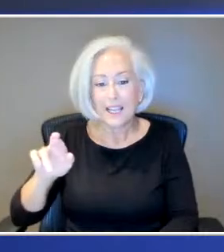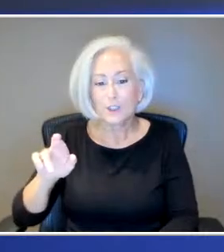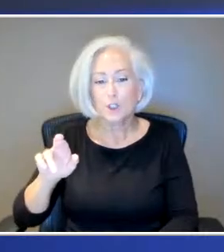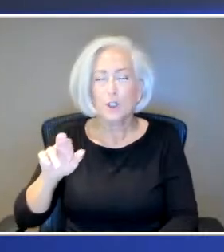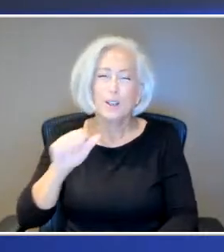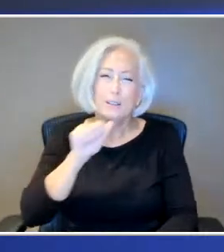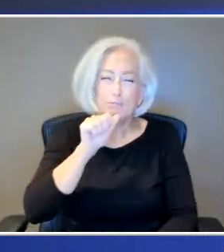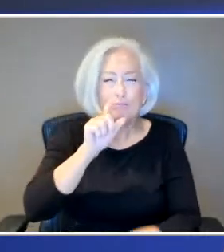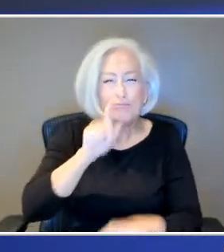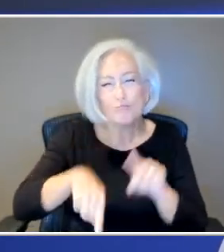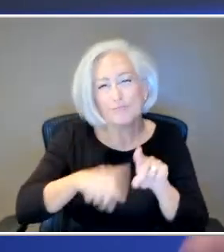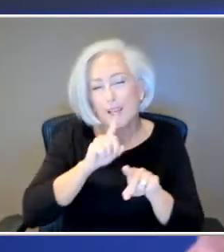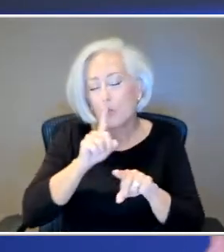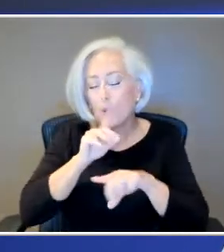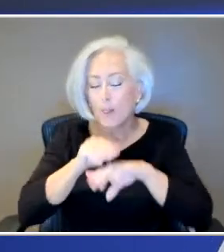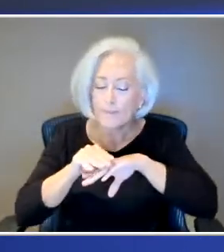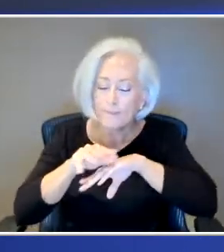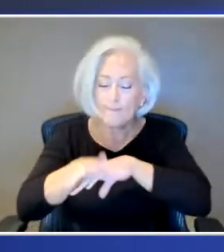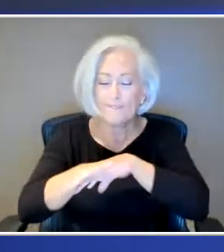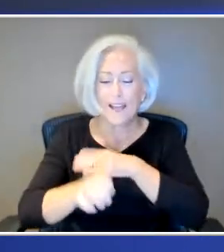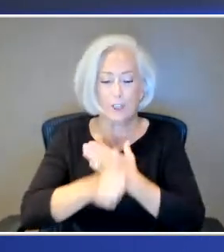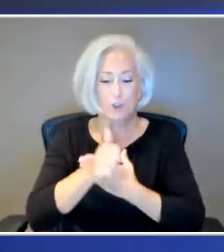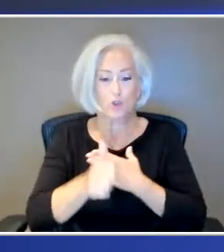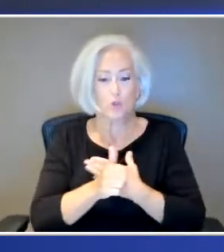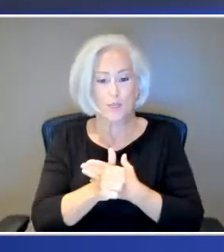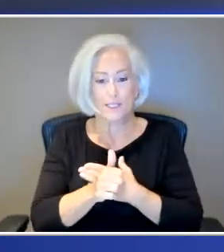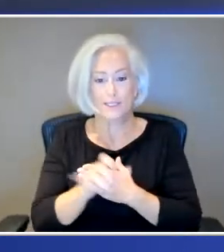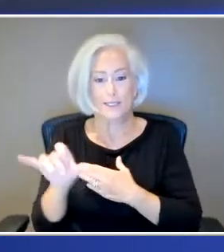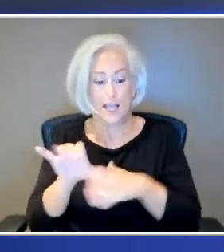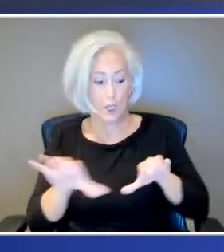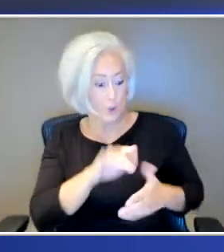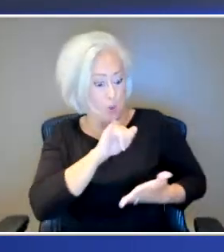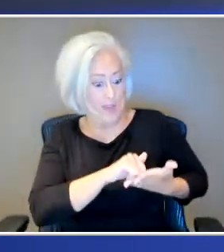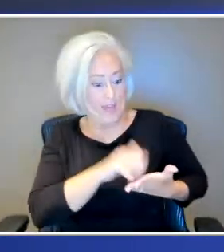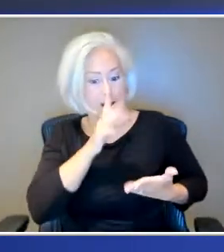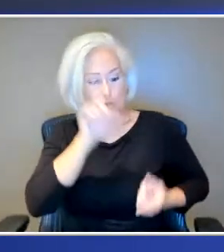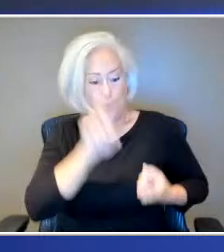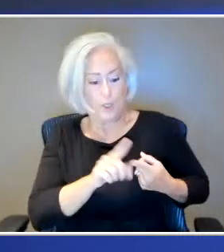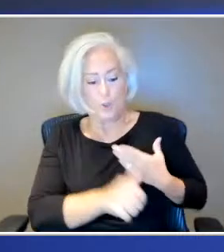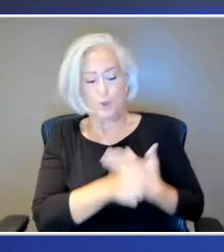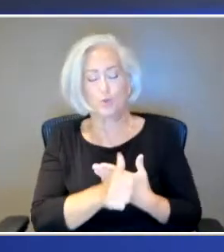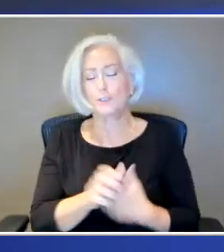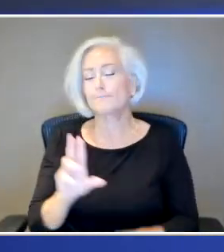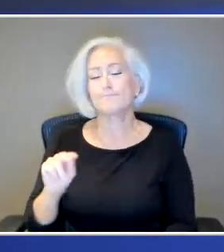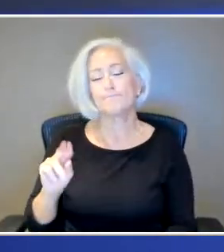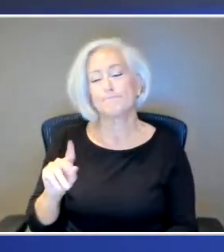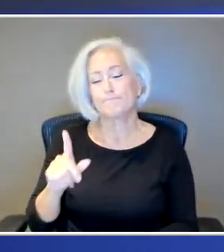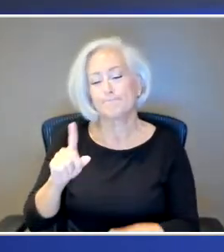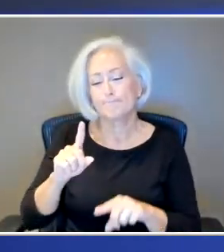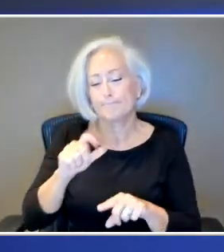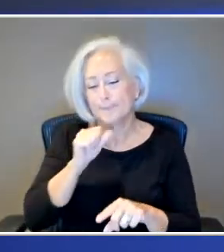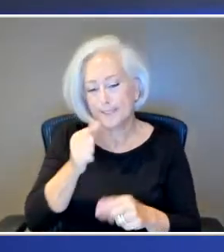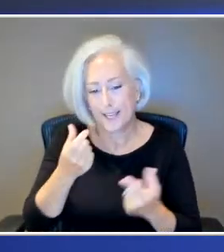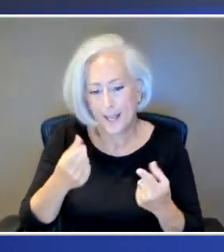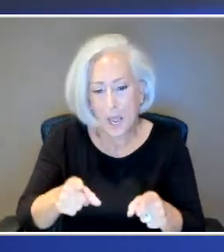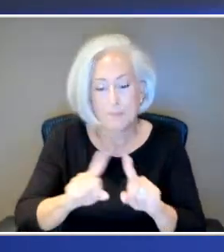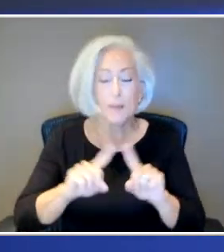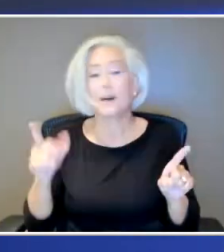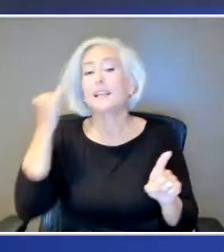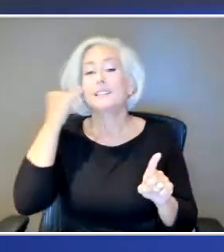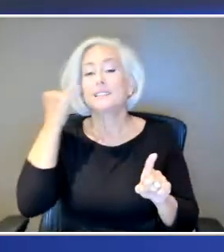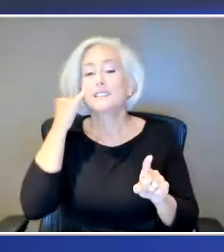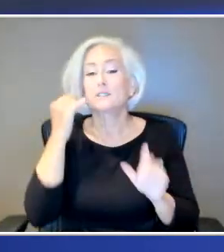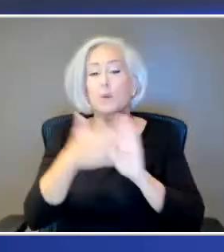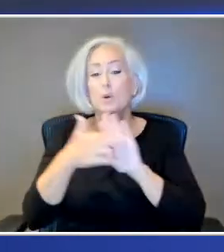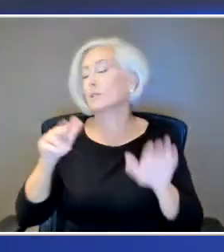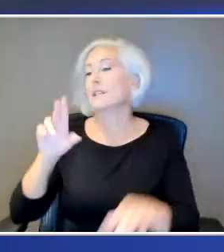nothing that I could say, do this and your risk is going to go down. That's not going to happen. But if you are diagnosed and your health